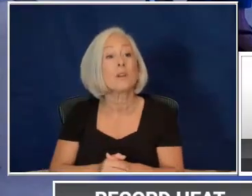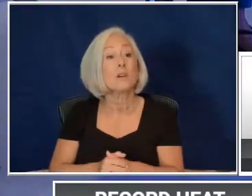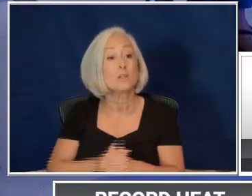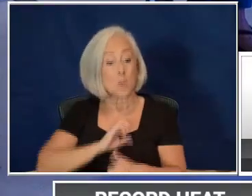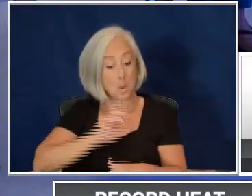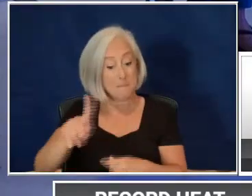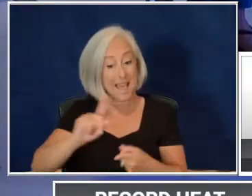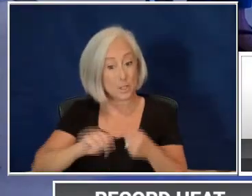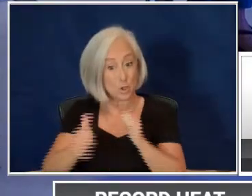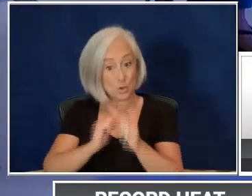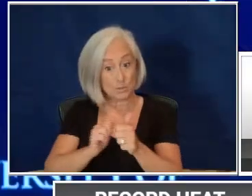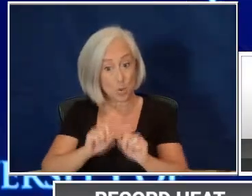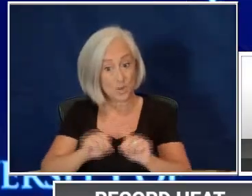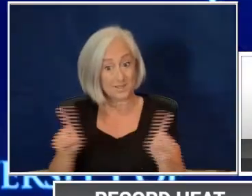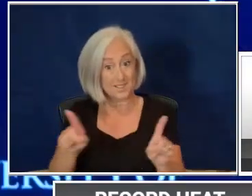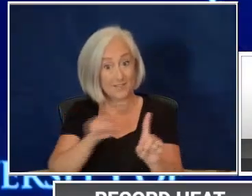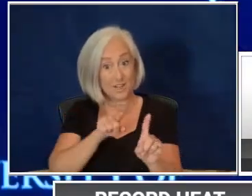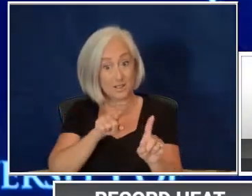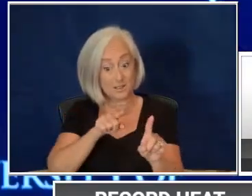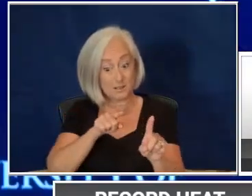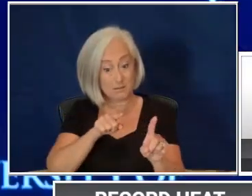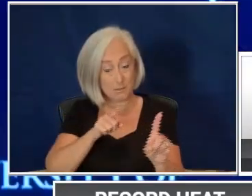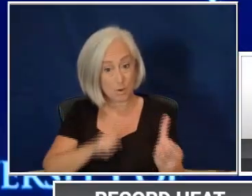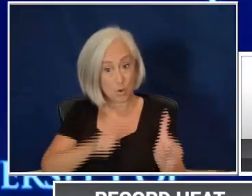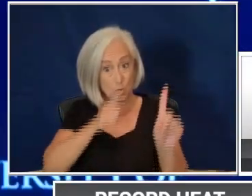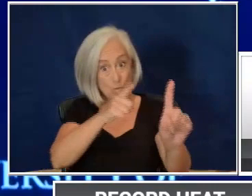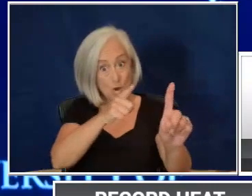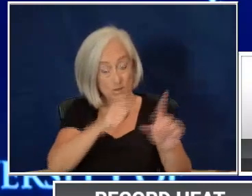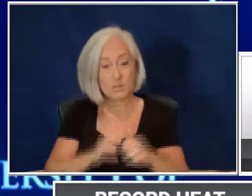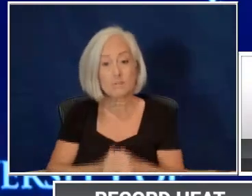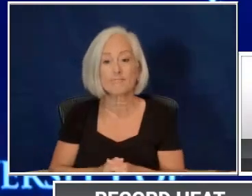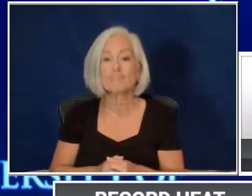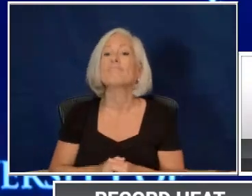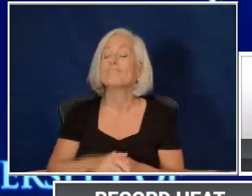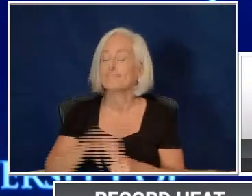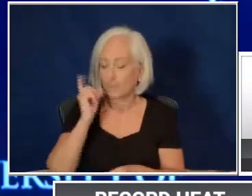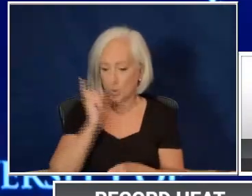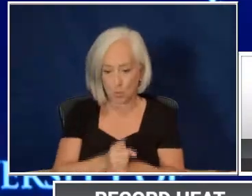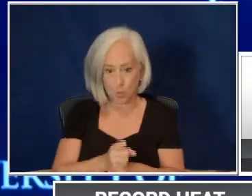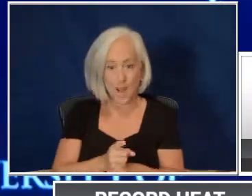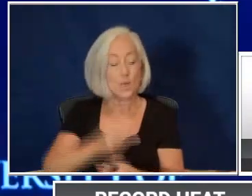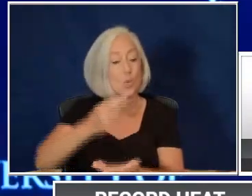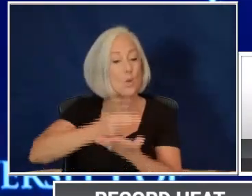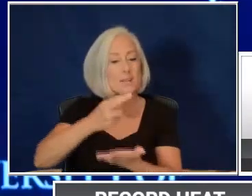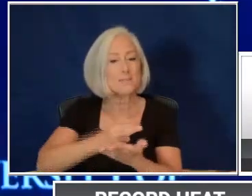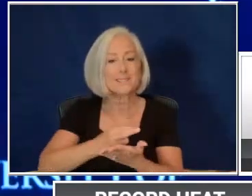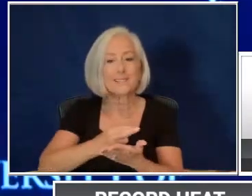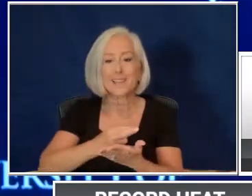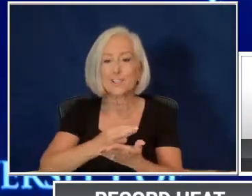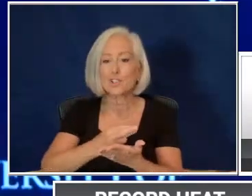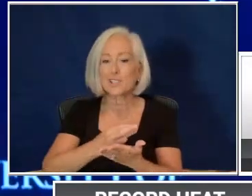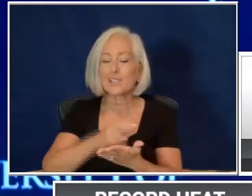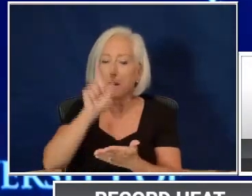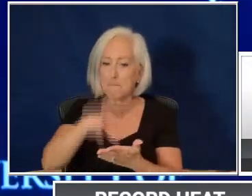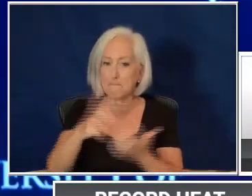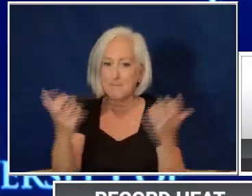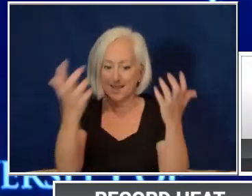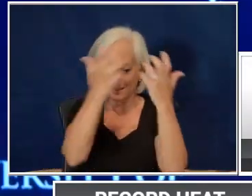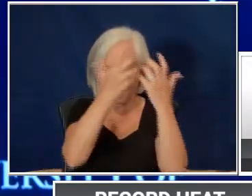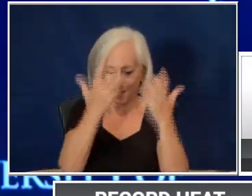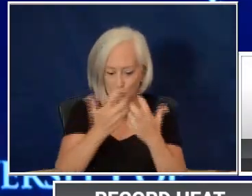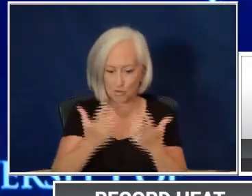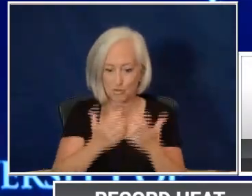route. Yeah, rehabilitation is interesting. It's not one size fits all. We specialize in different areas.